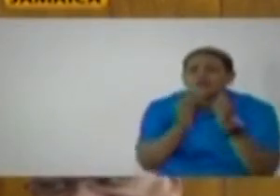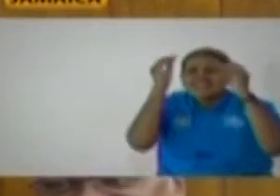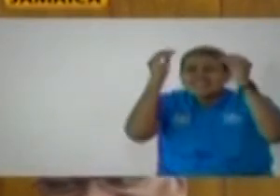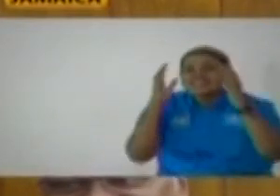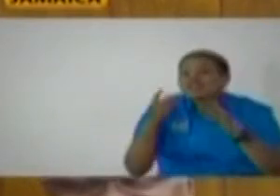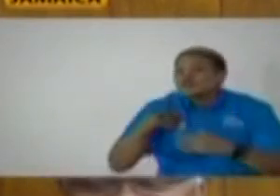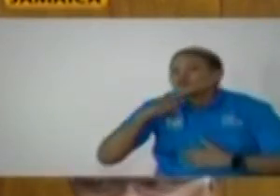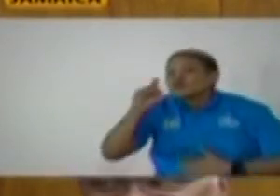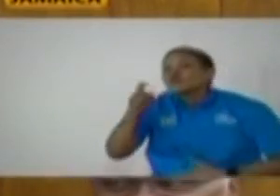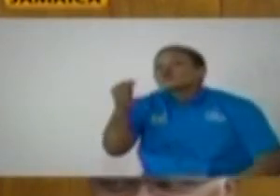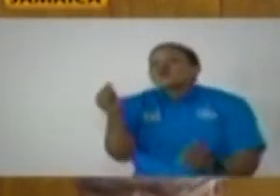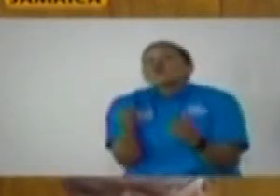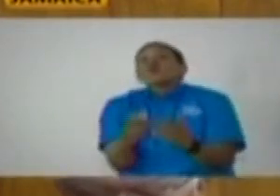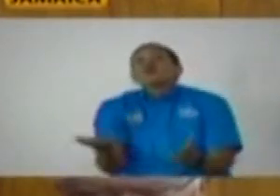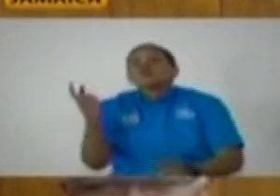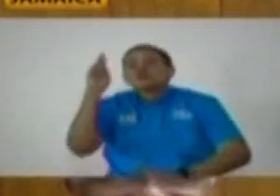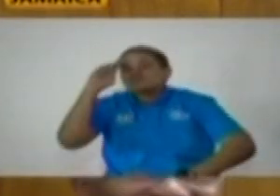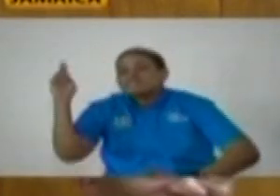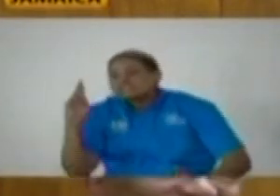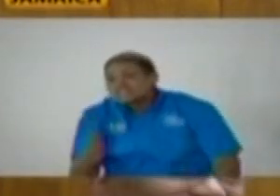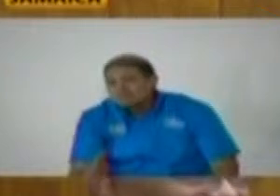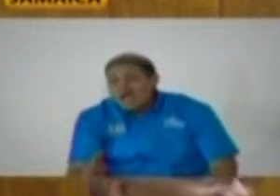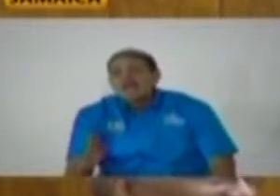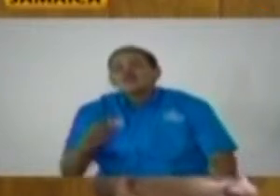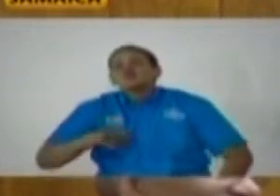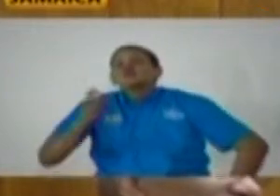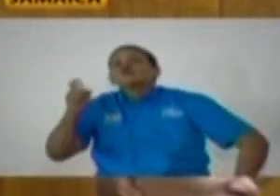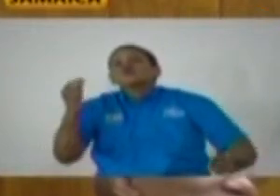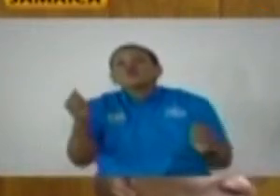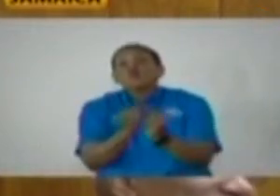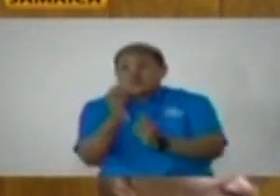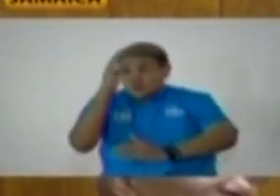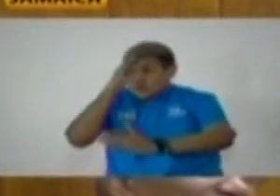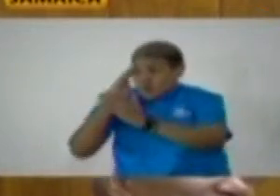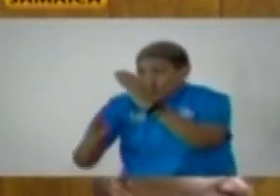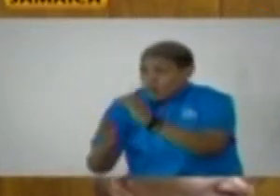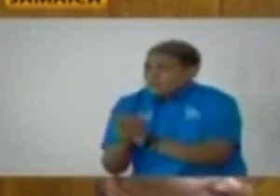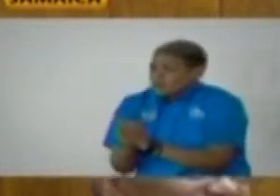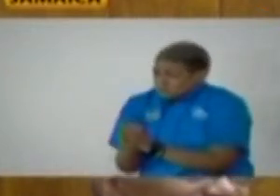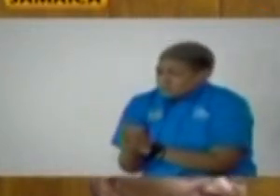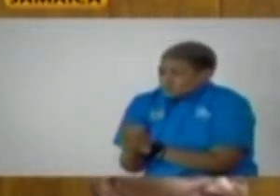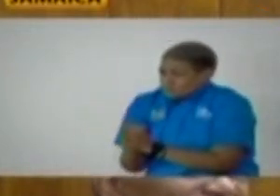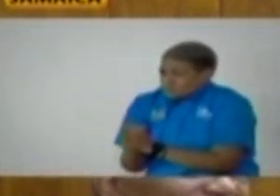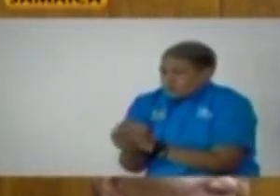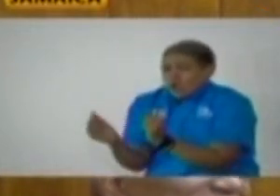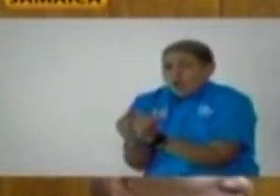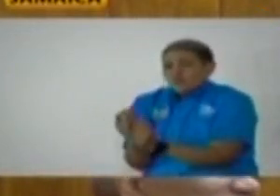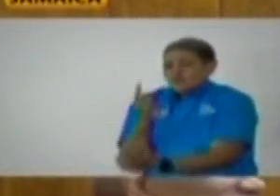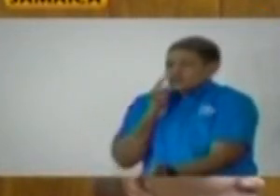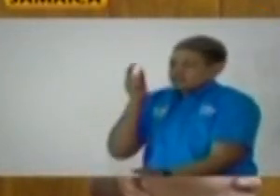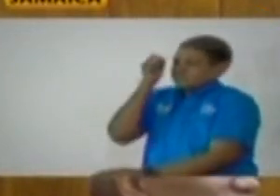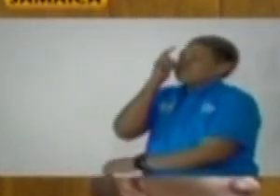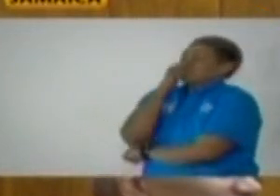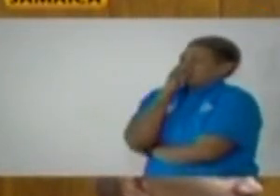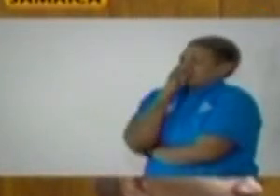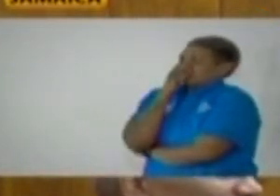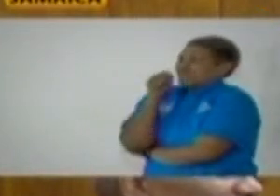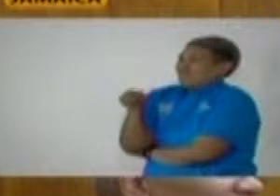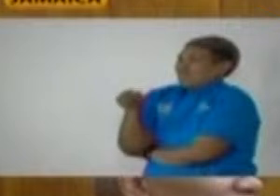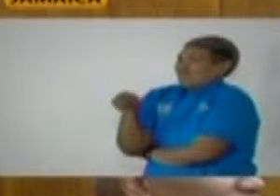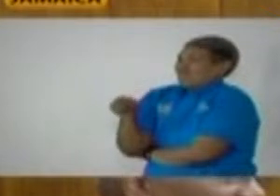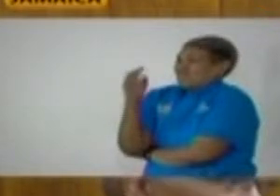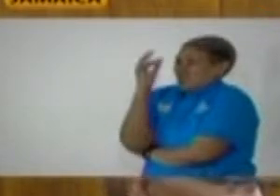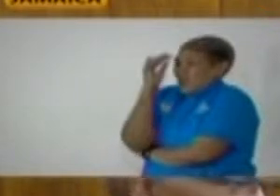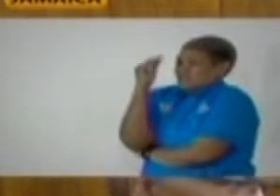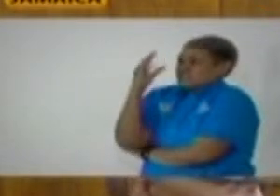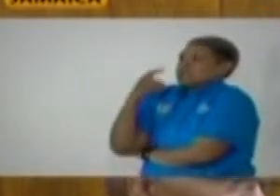us do so with respect, let us do so with humility, and let us do so with an understanding that the